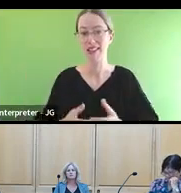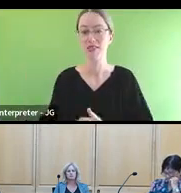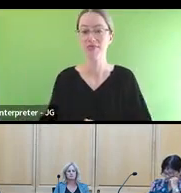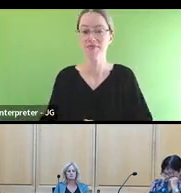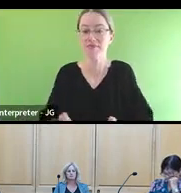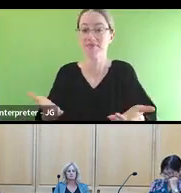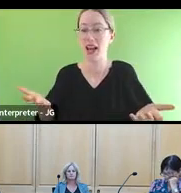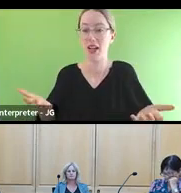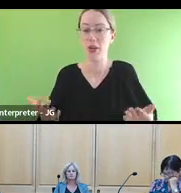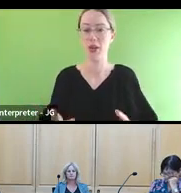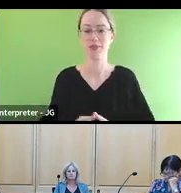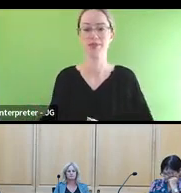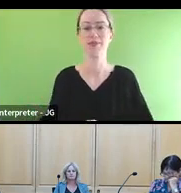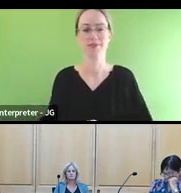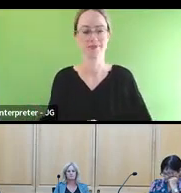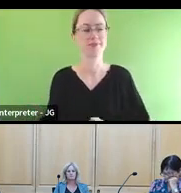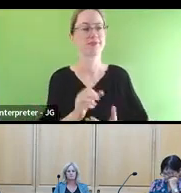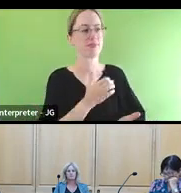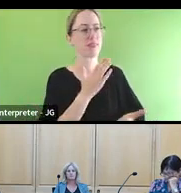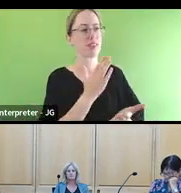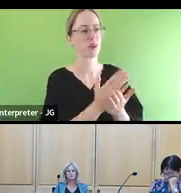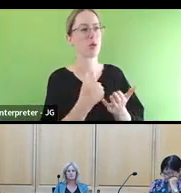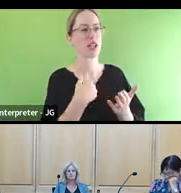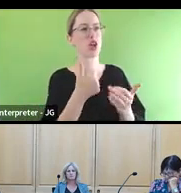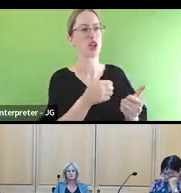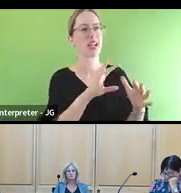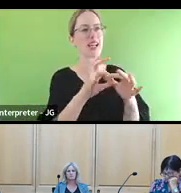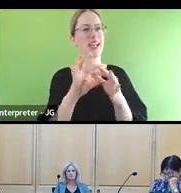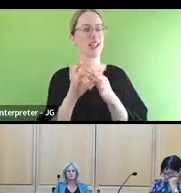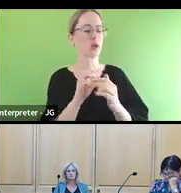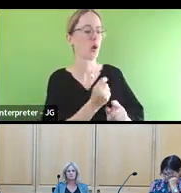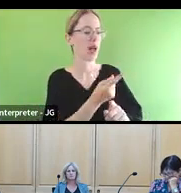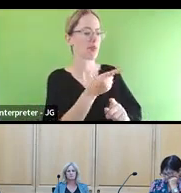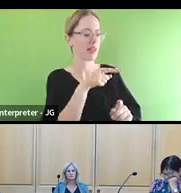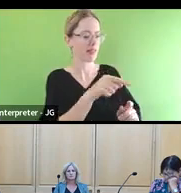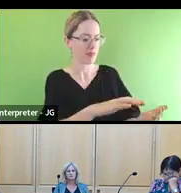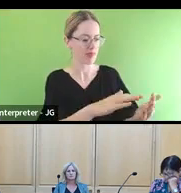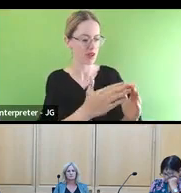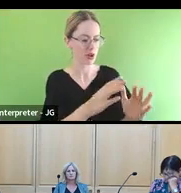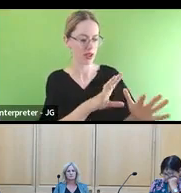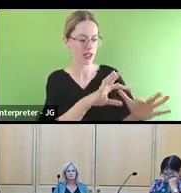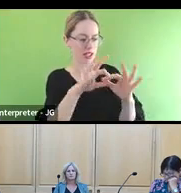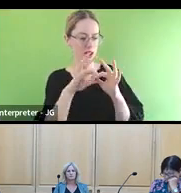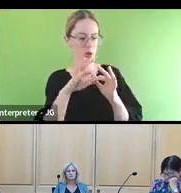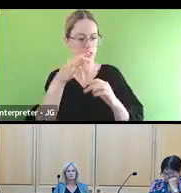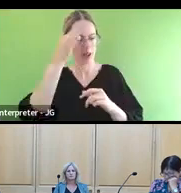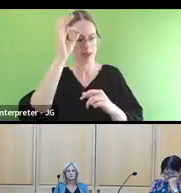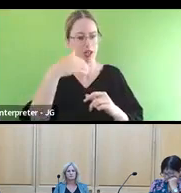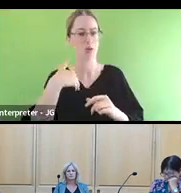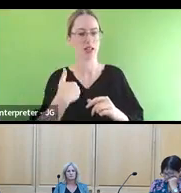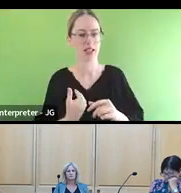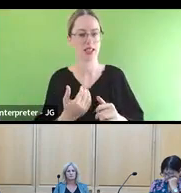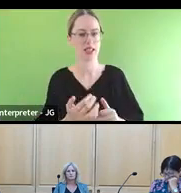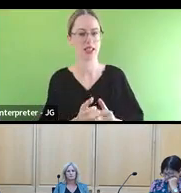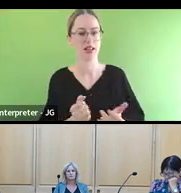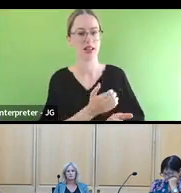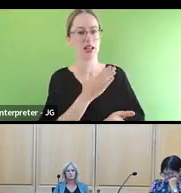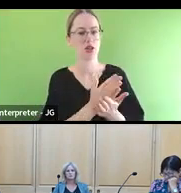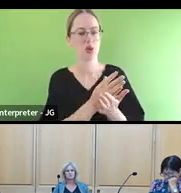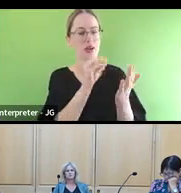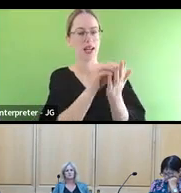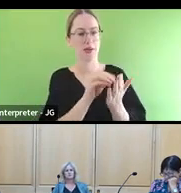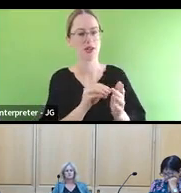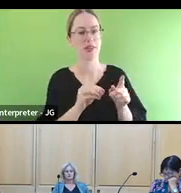don't know. So making sure we've got really good connections between what's happening in the community and the committee, and making sure we capture